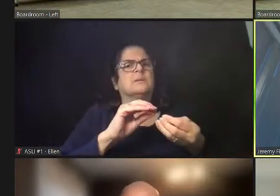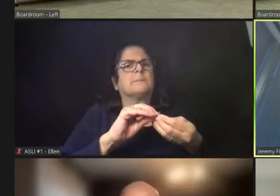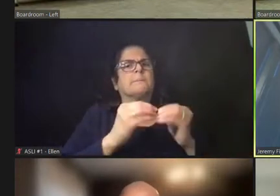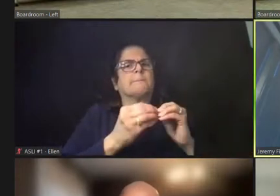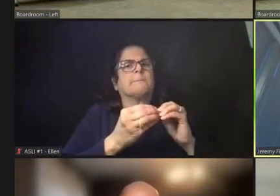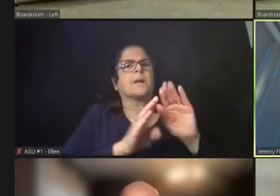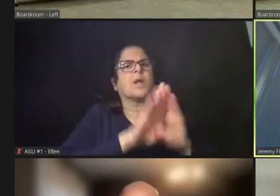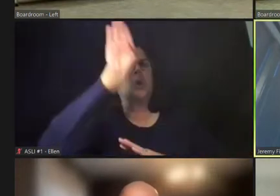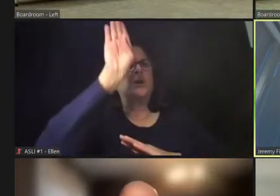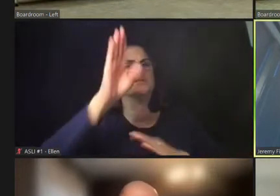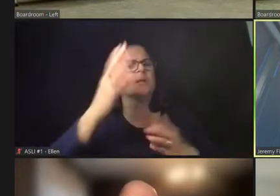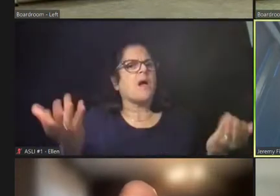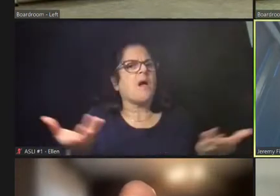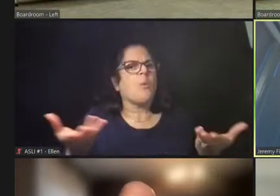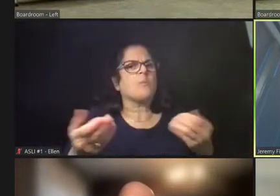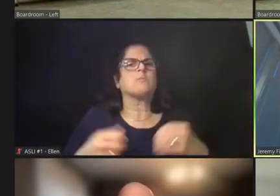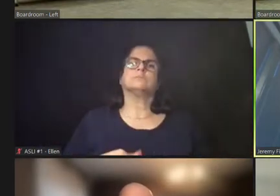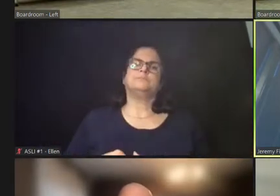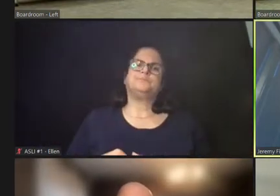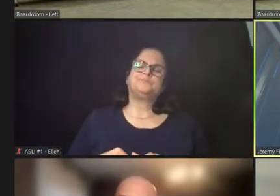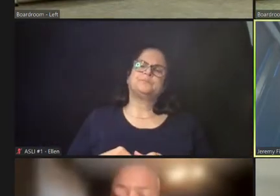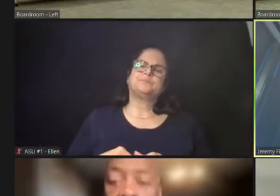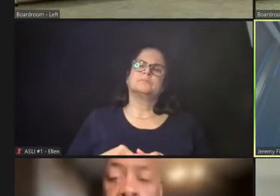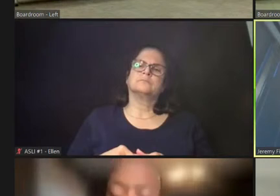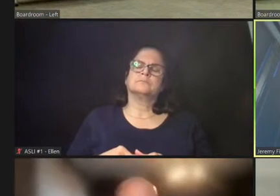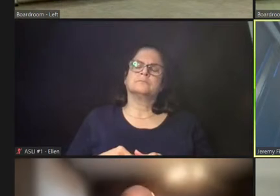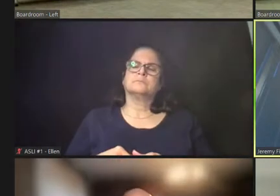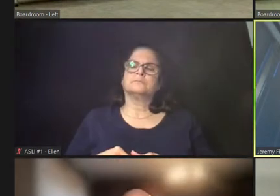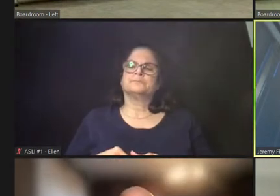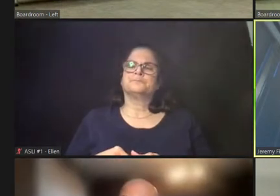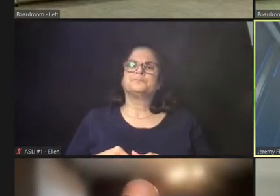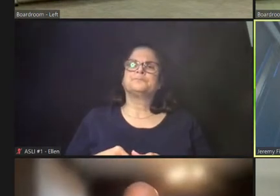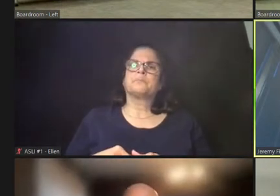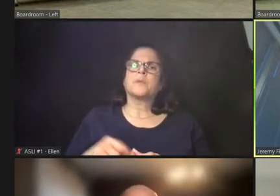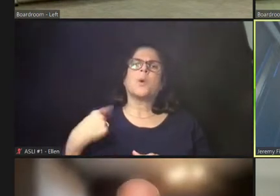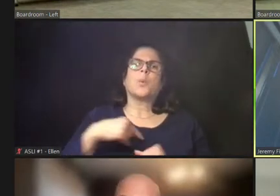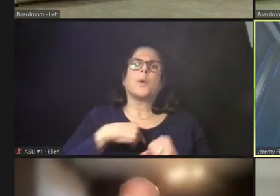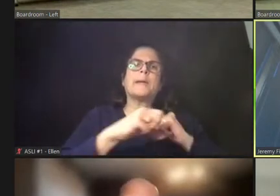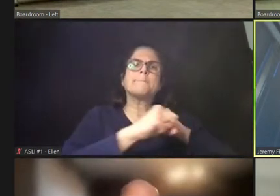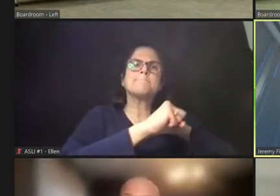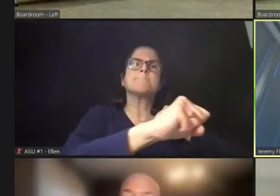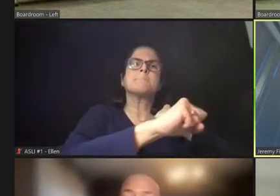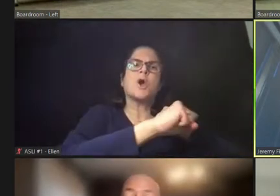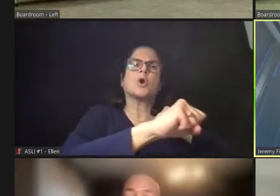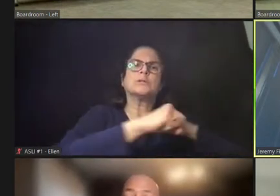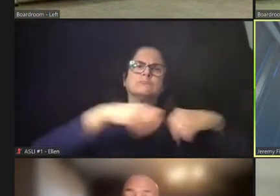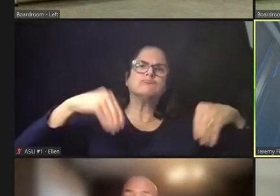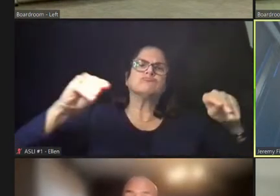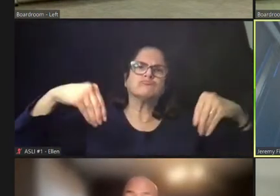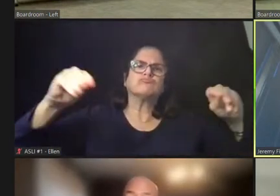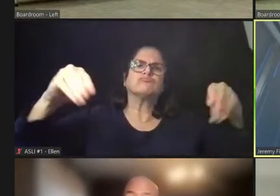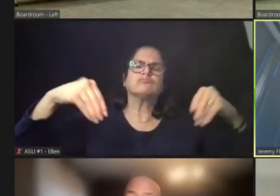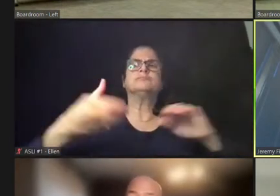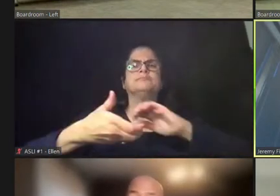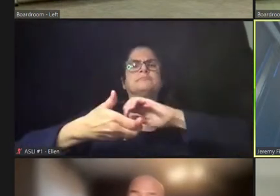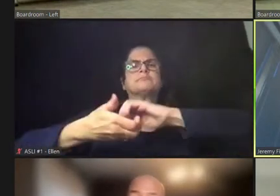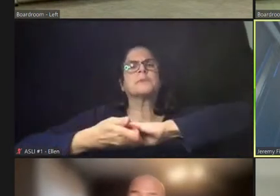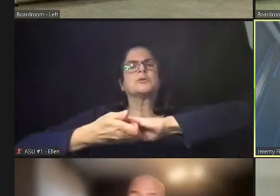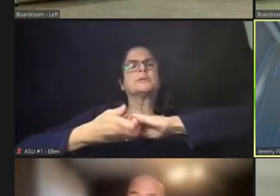Yeah, so we continue, you know, again, marketing the system as we constantly do, partnering with